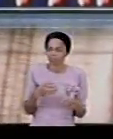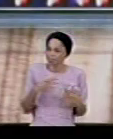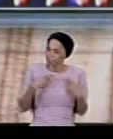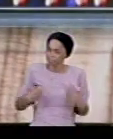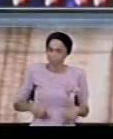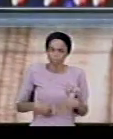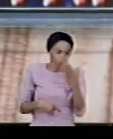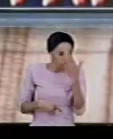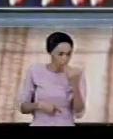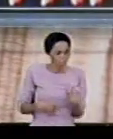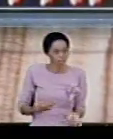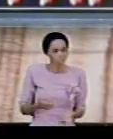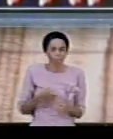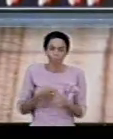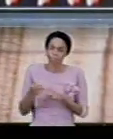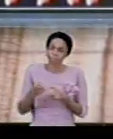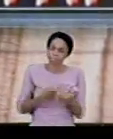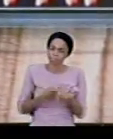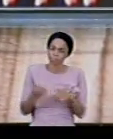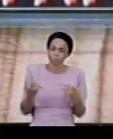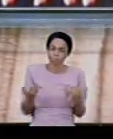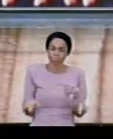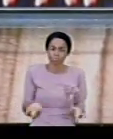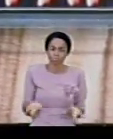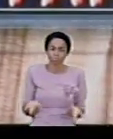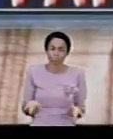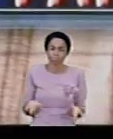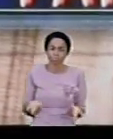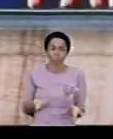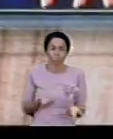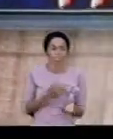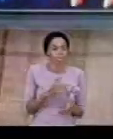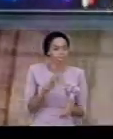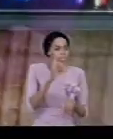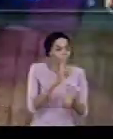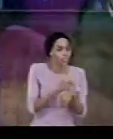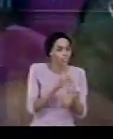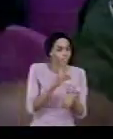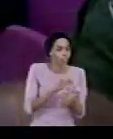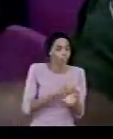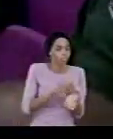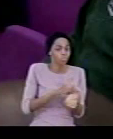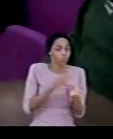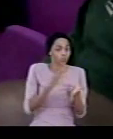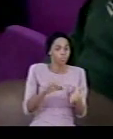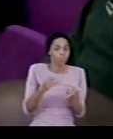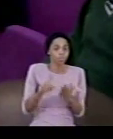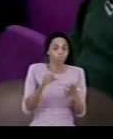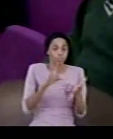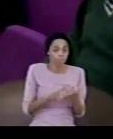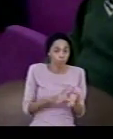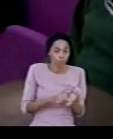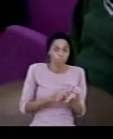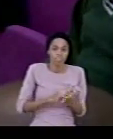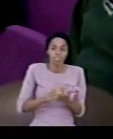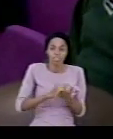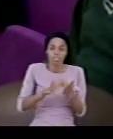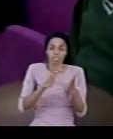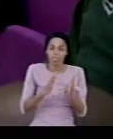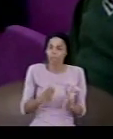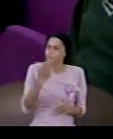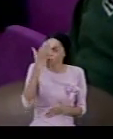the persecution and the doctors of law described, why